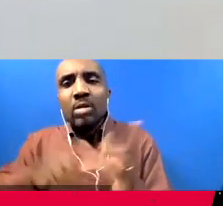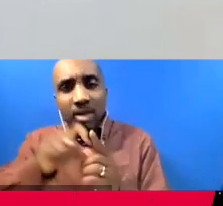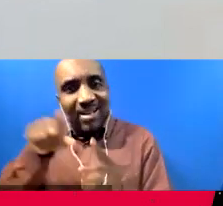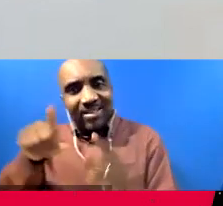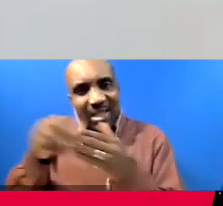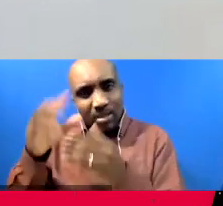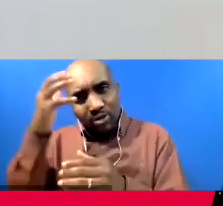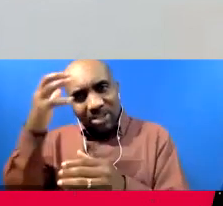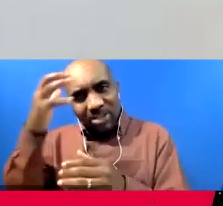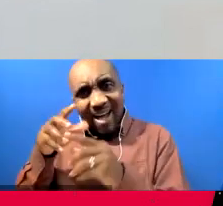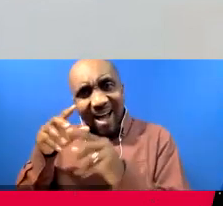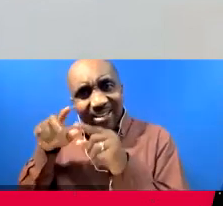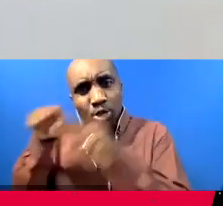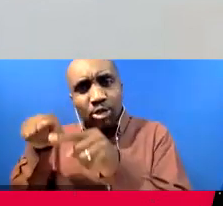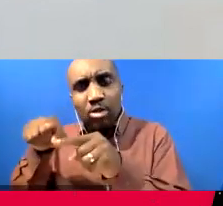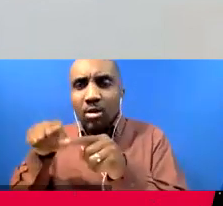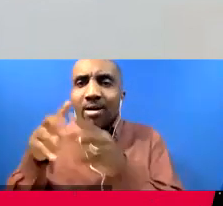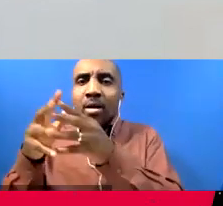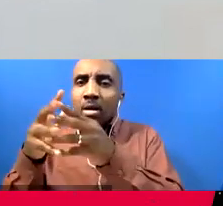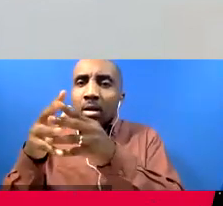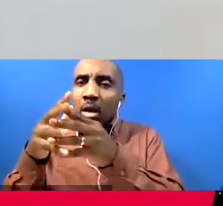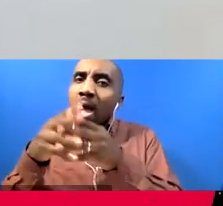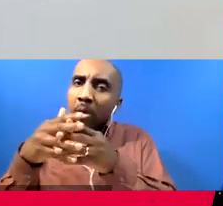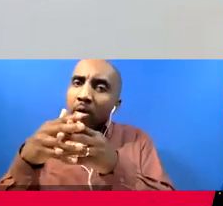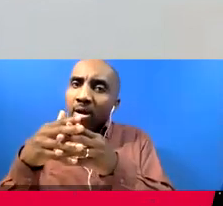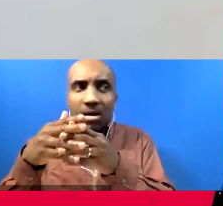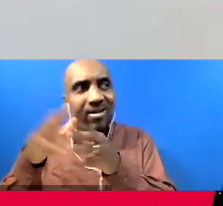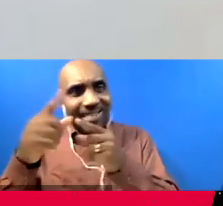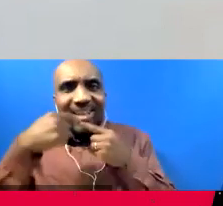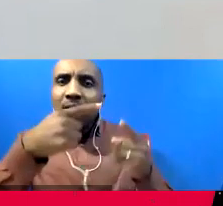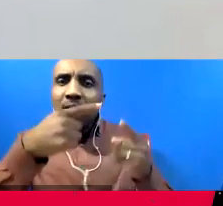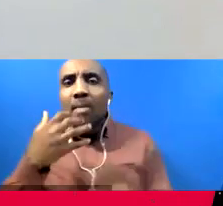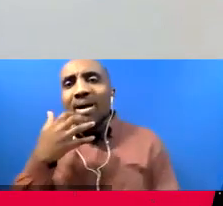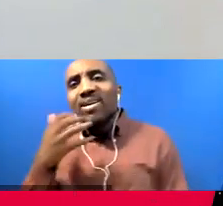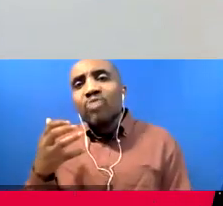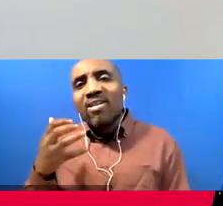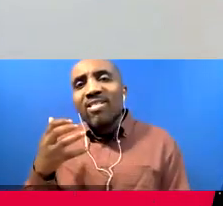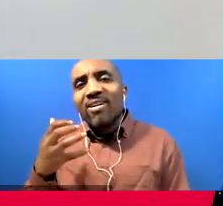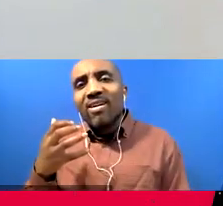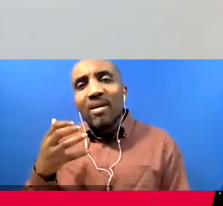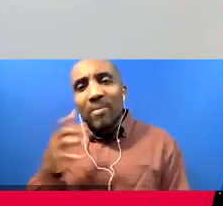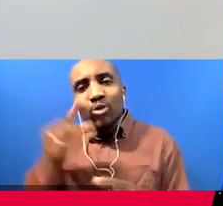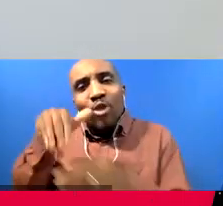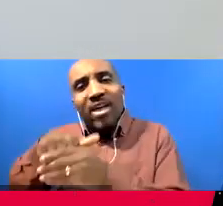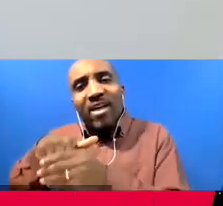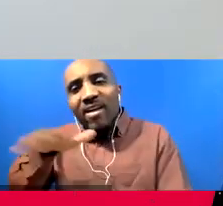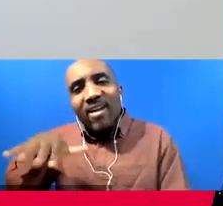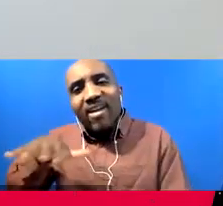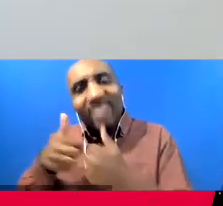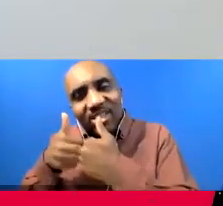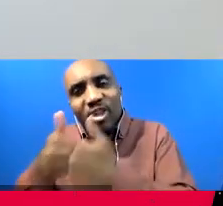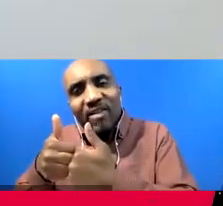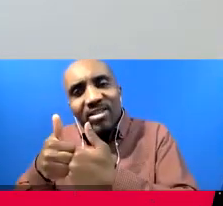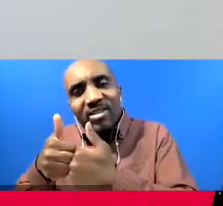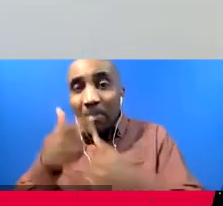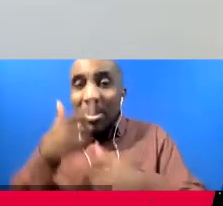al-Assad. People in the US can speak out against Israel and not worry about being dragged out of bed in the middle of the night for it.